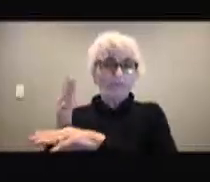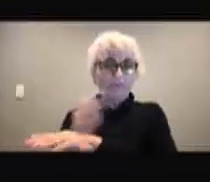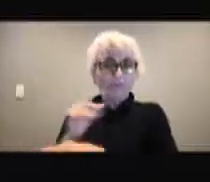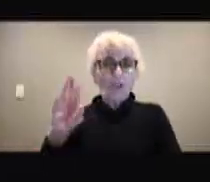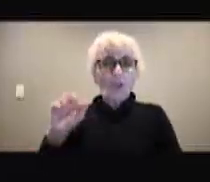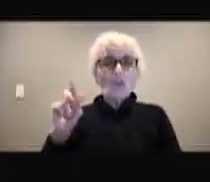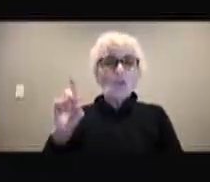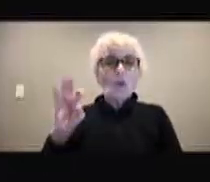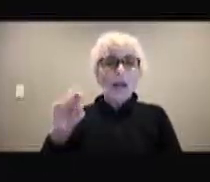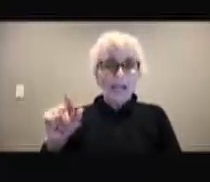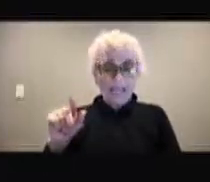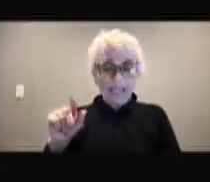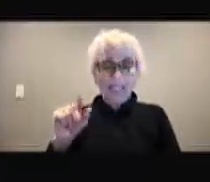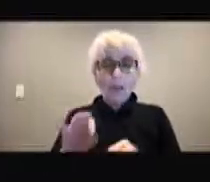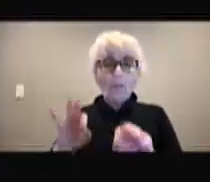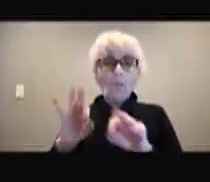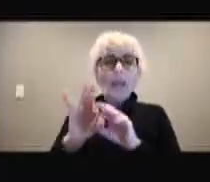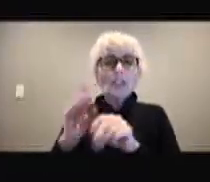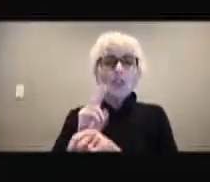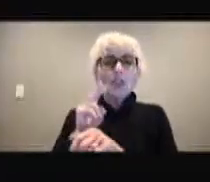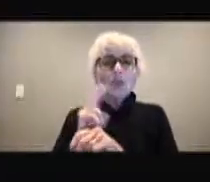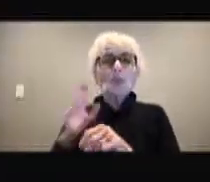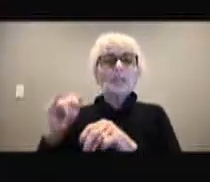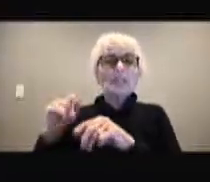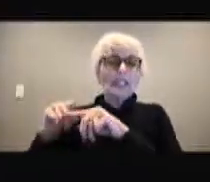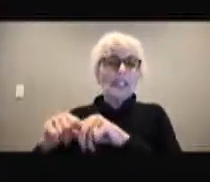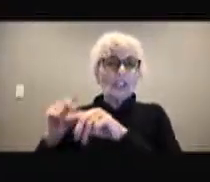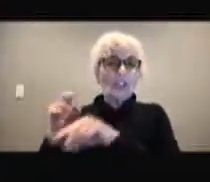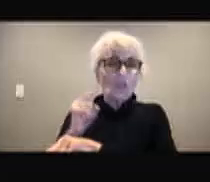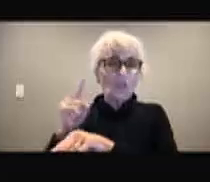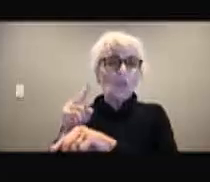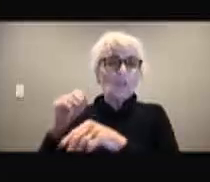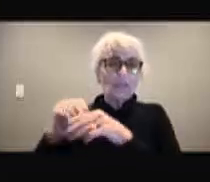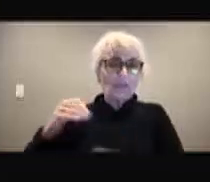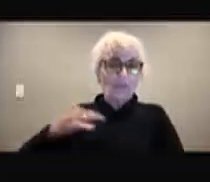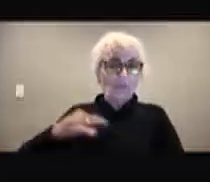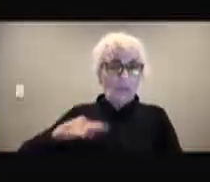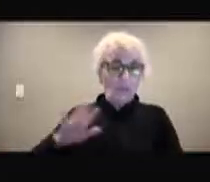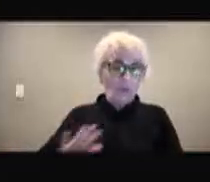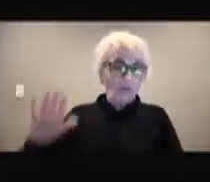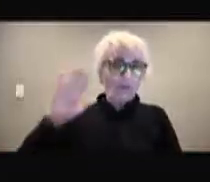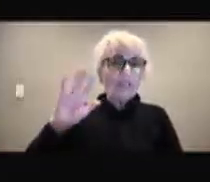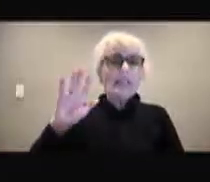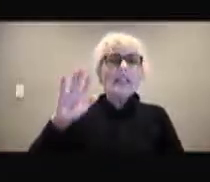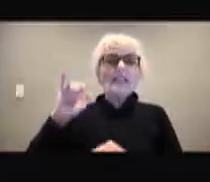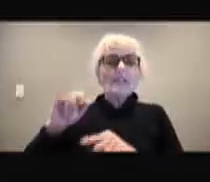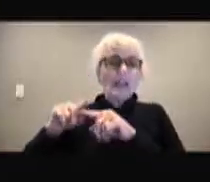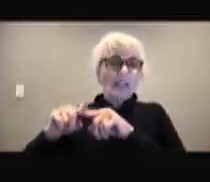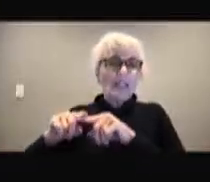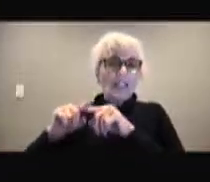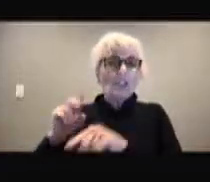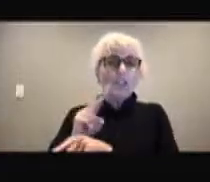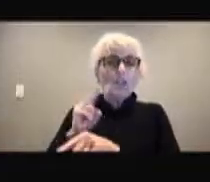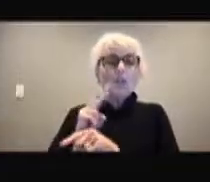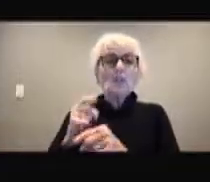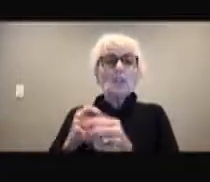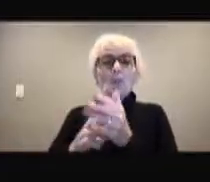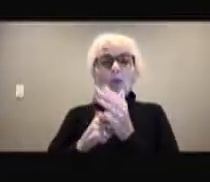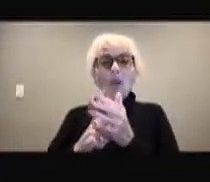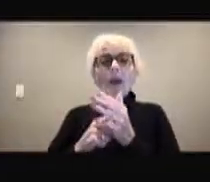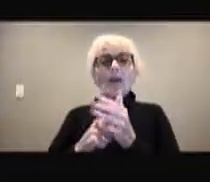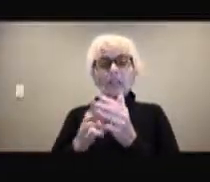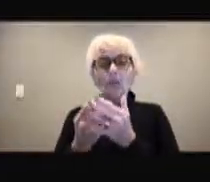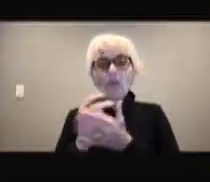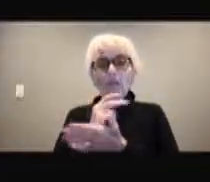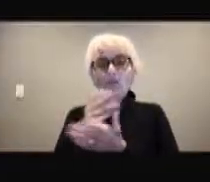use, which is a conditional use throughout the city of Pittsburgh. So a conditional use requires review by both the Planning Commission as